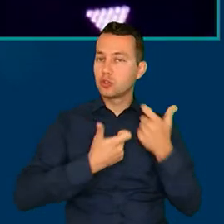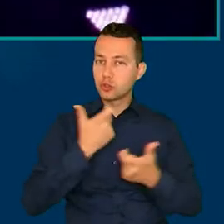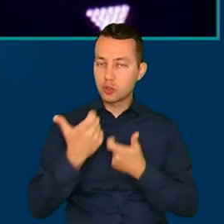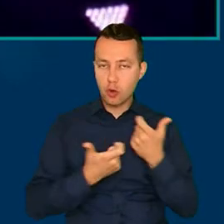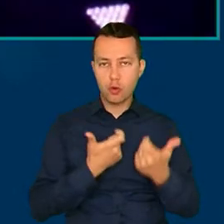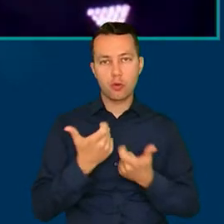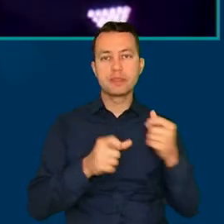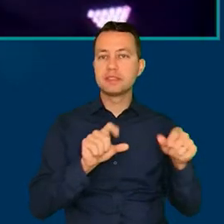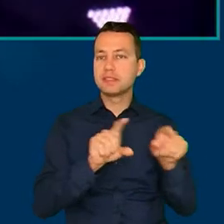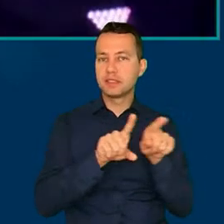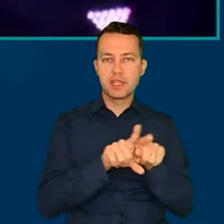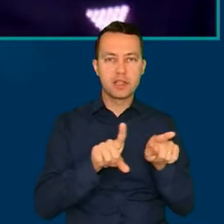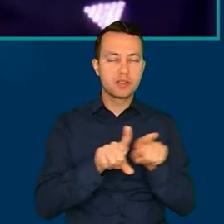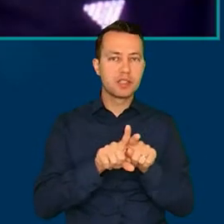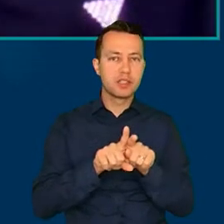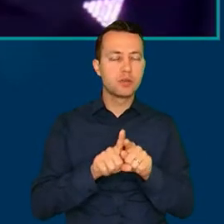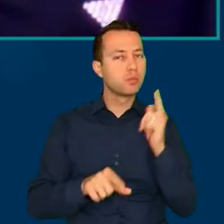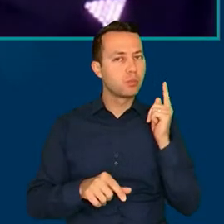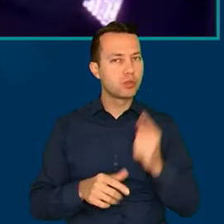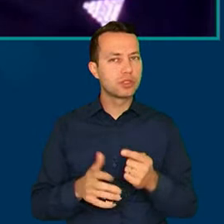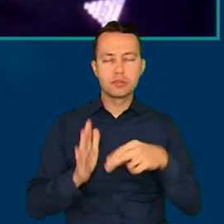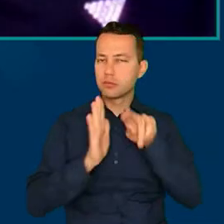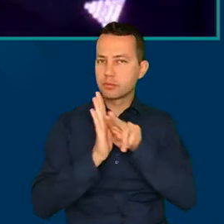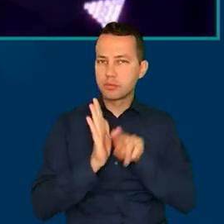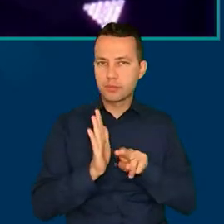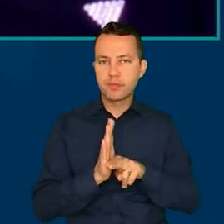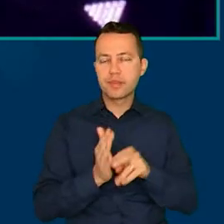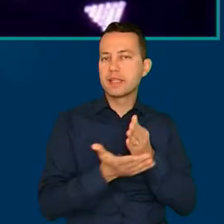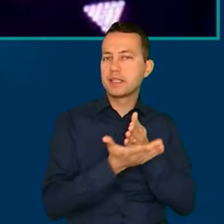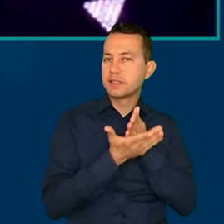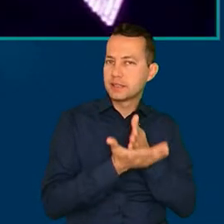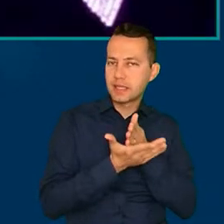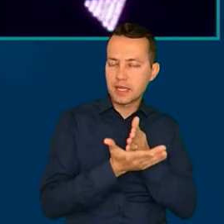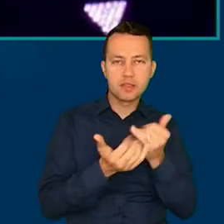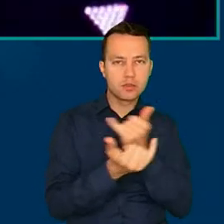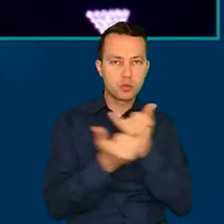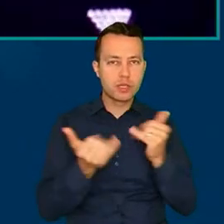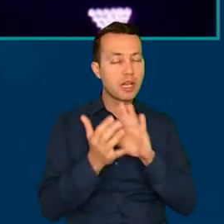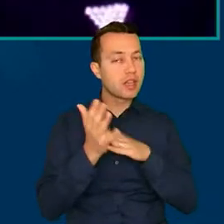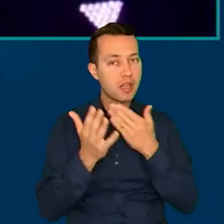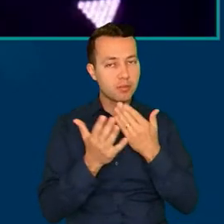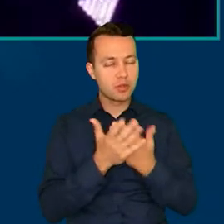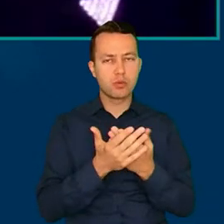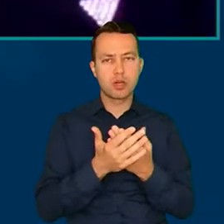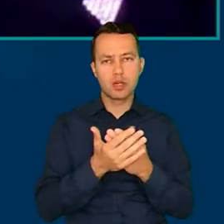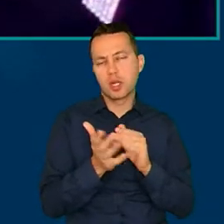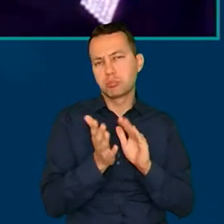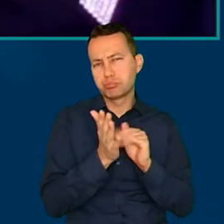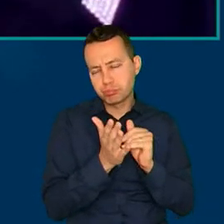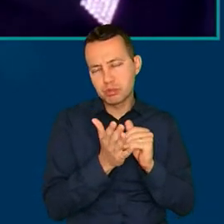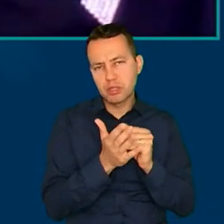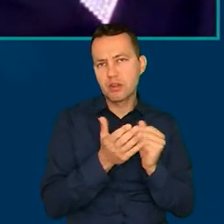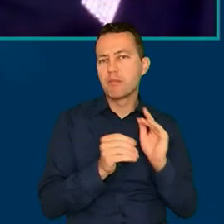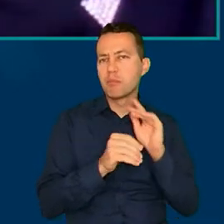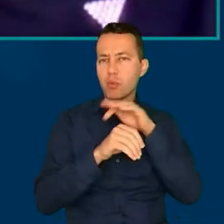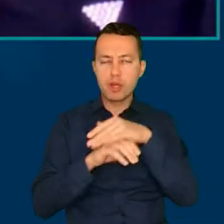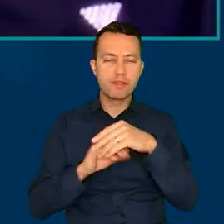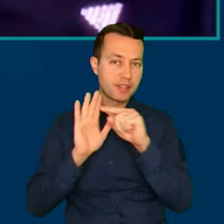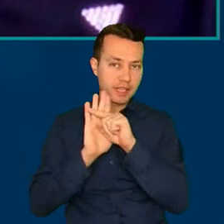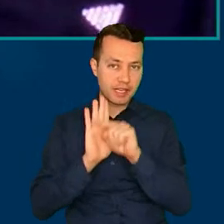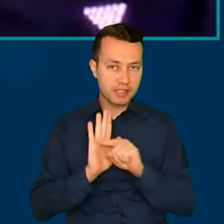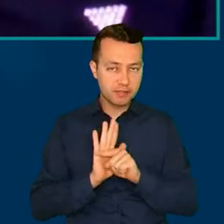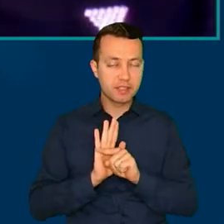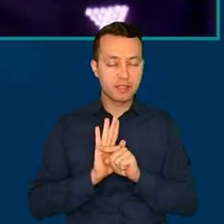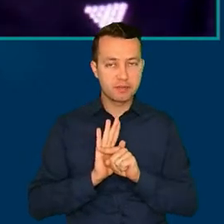due diligence process. We need to have procedures and operations that will also ensure